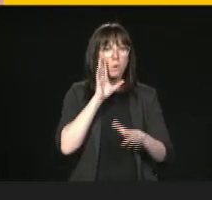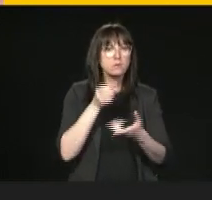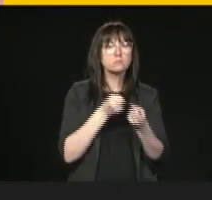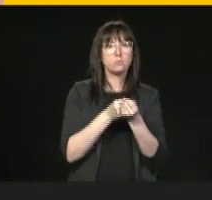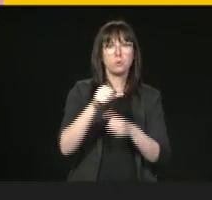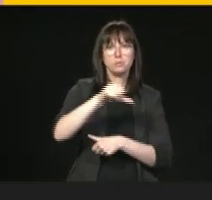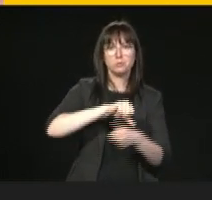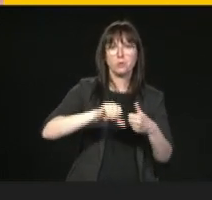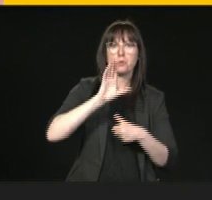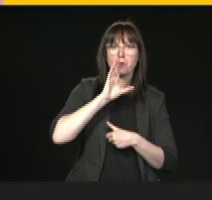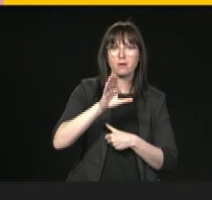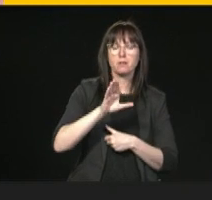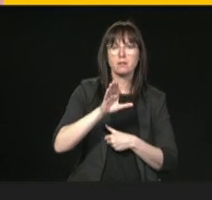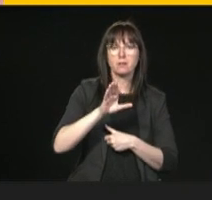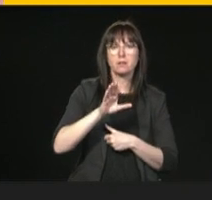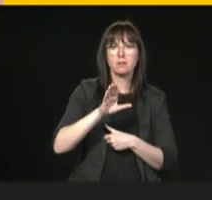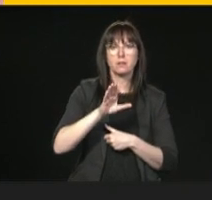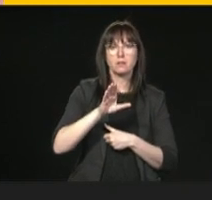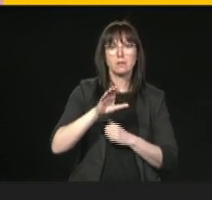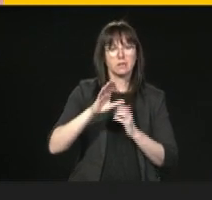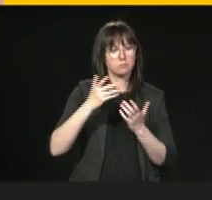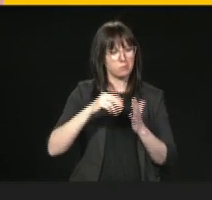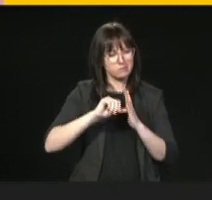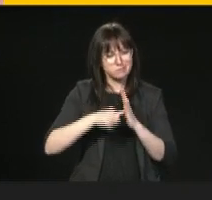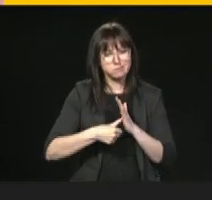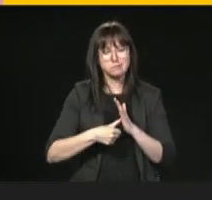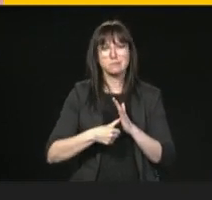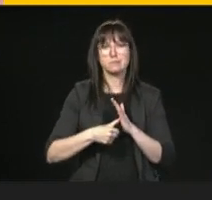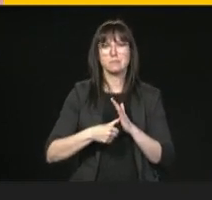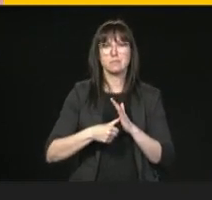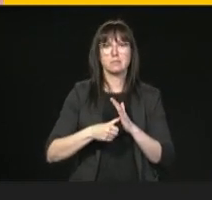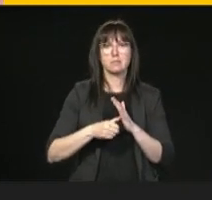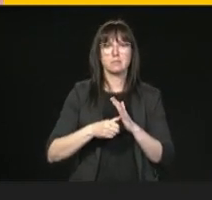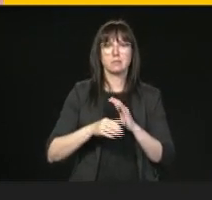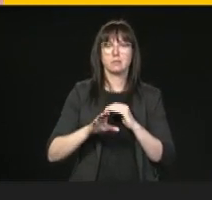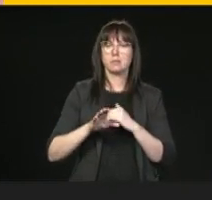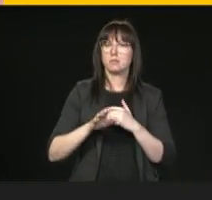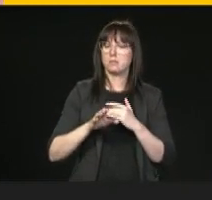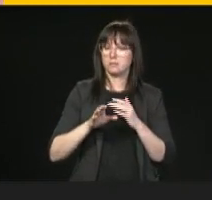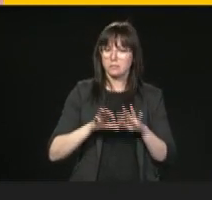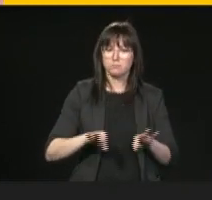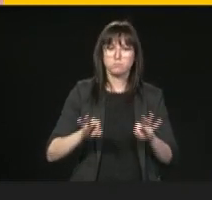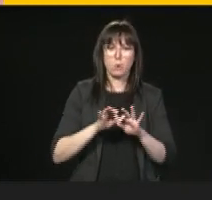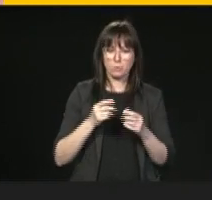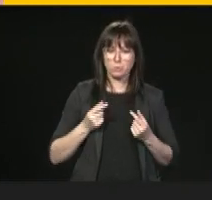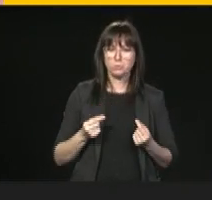but key actions, items that we are again delivering today.